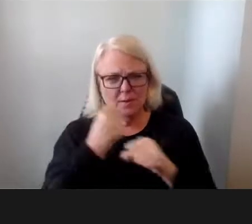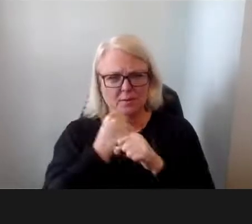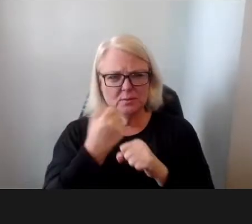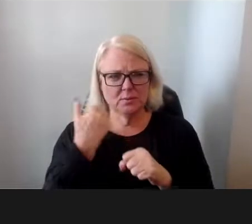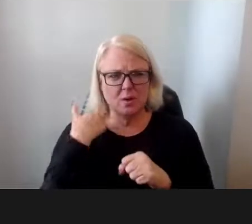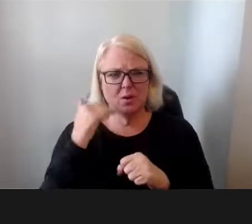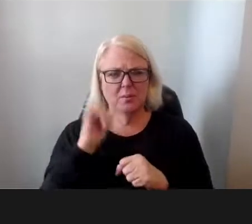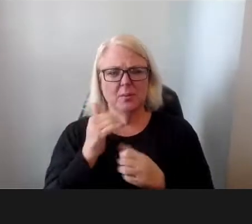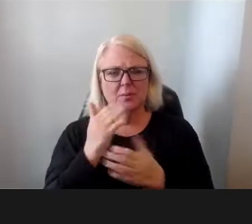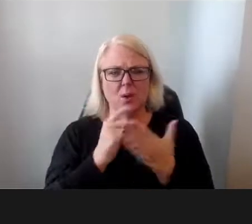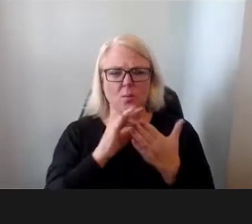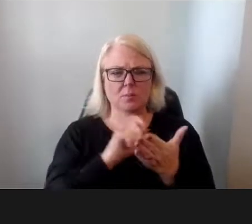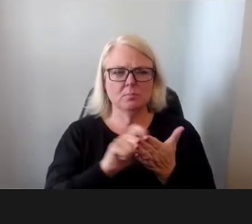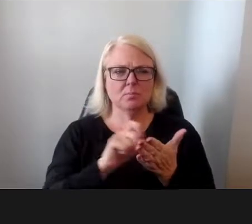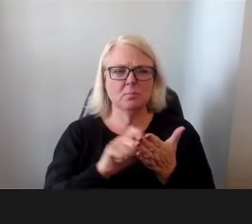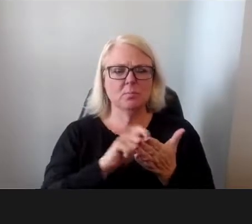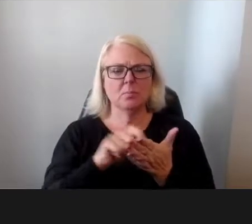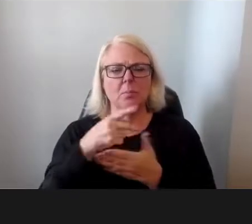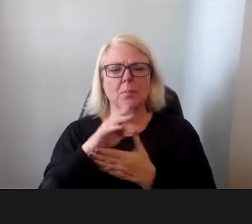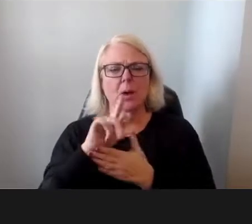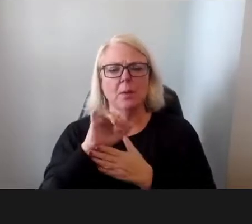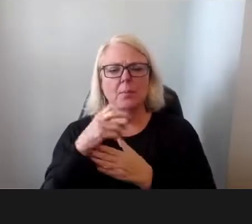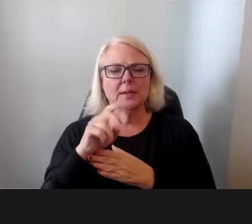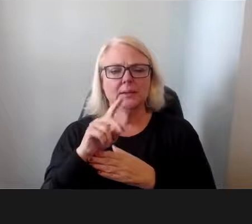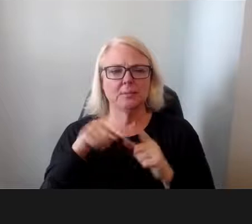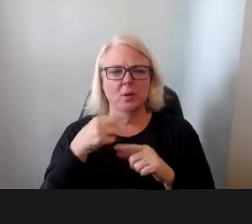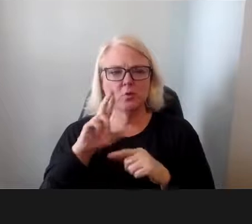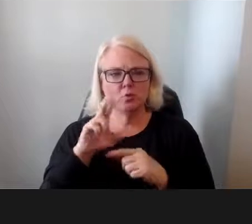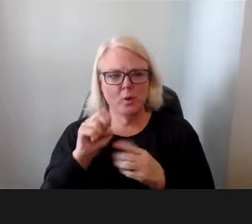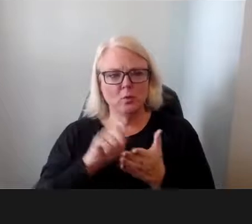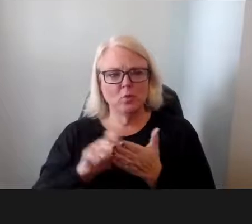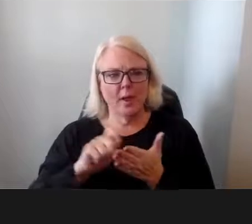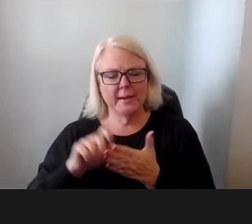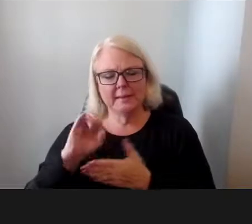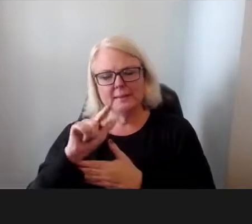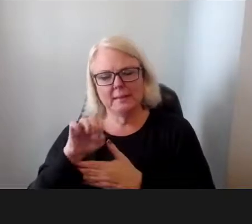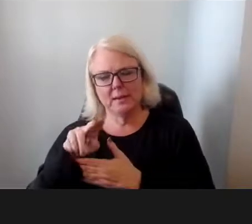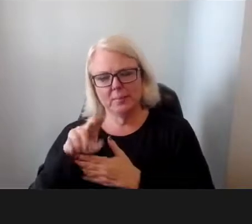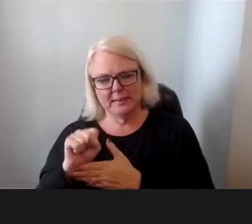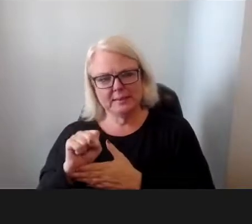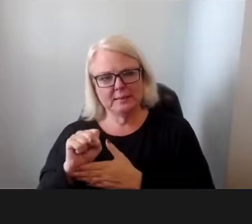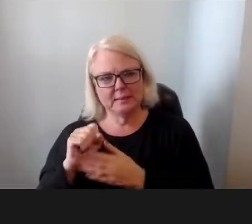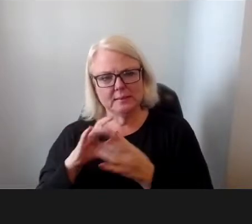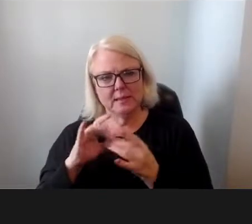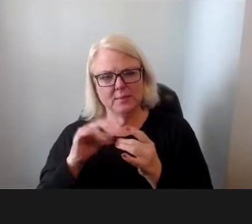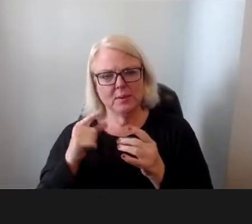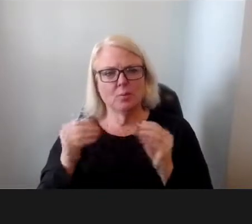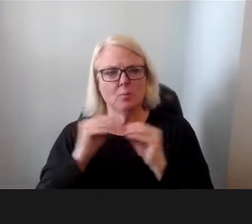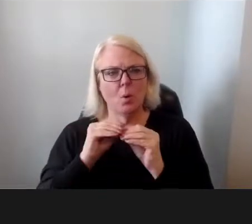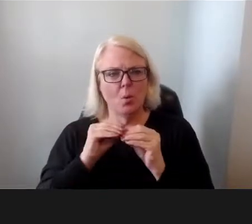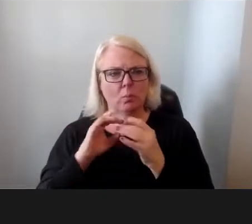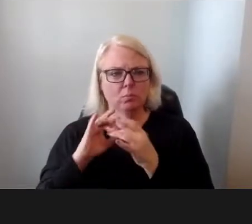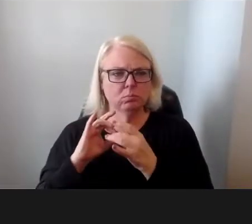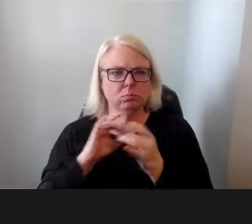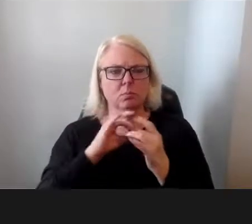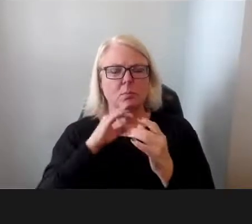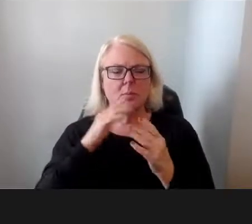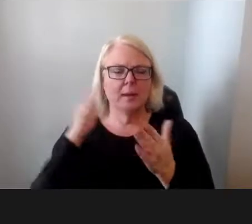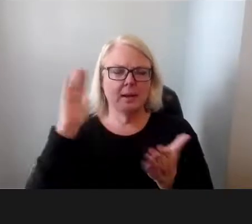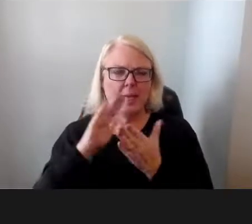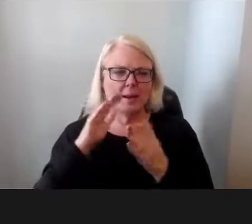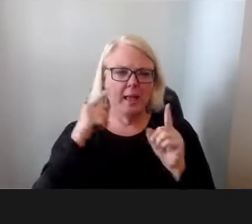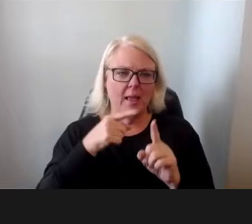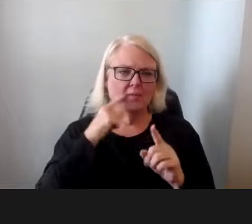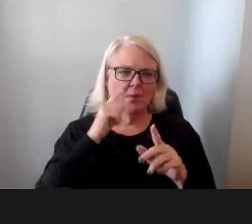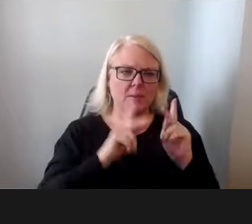piece was published about rewriting syllabus accessibility statements so that they are more collective and less aimed at individual